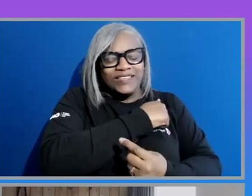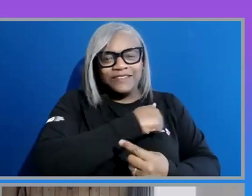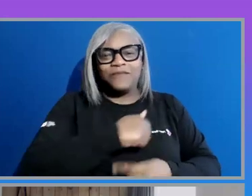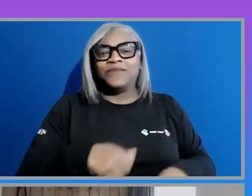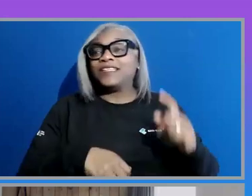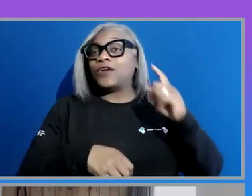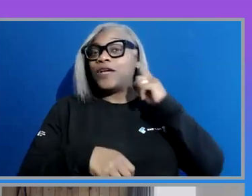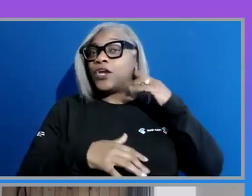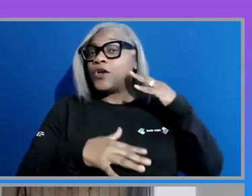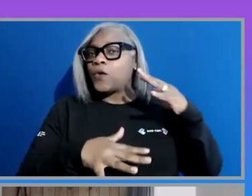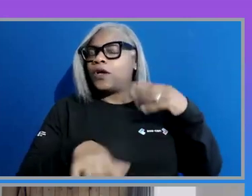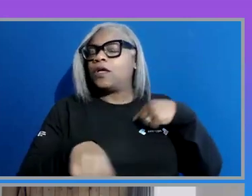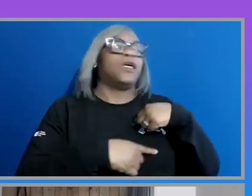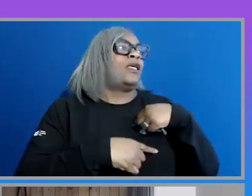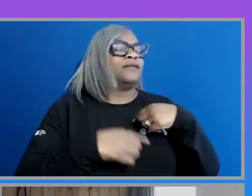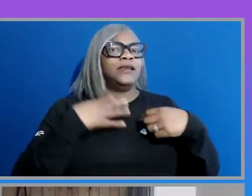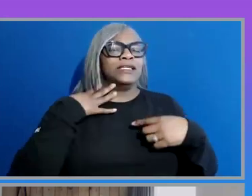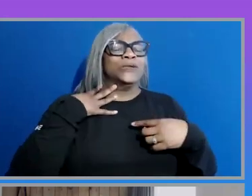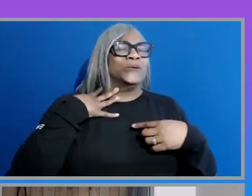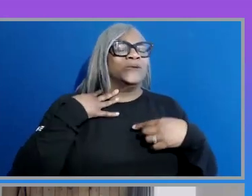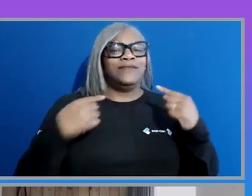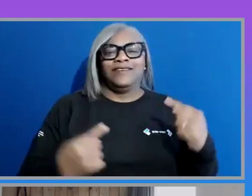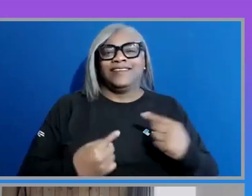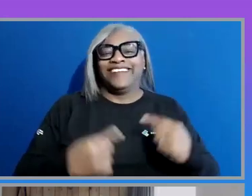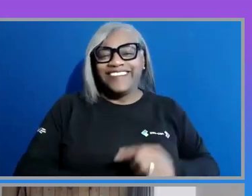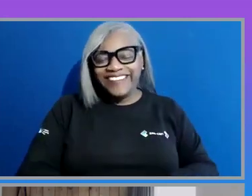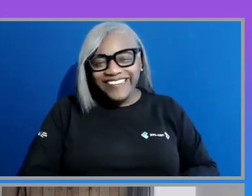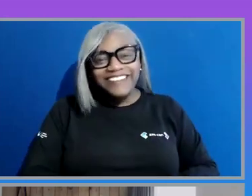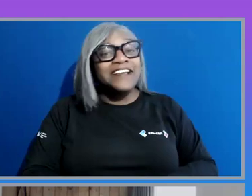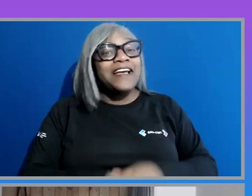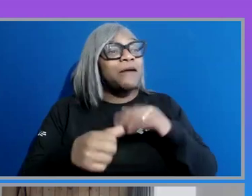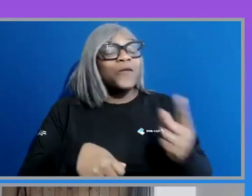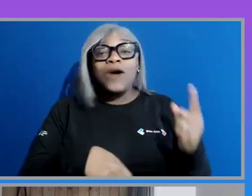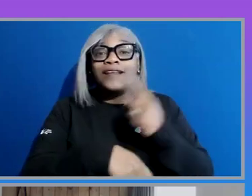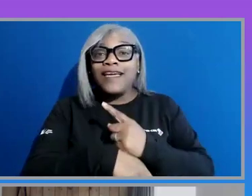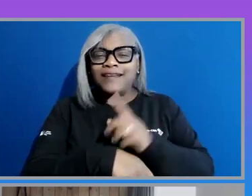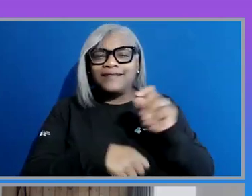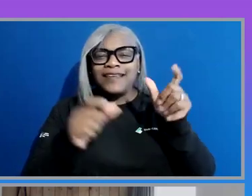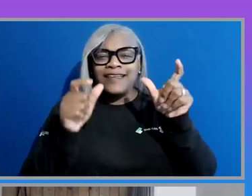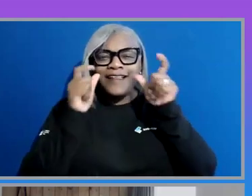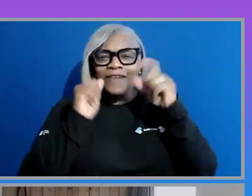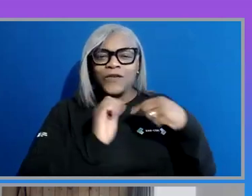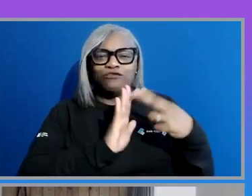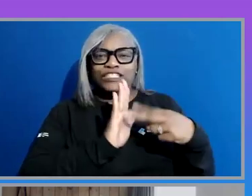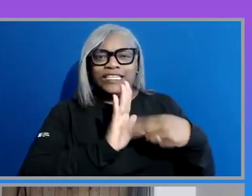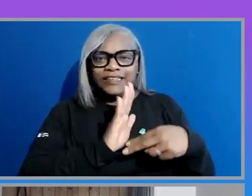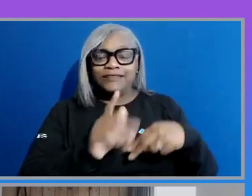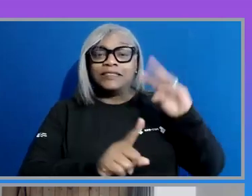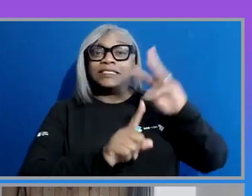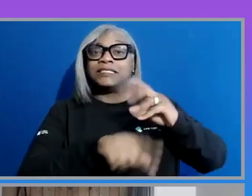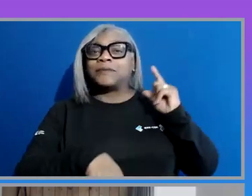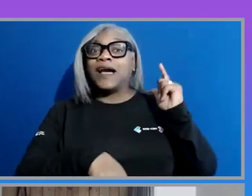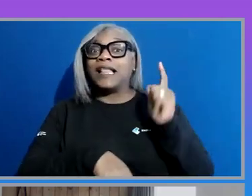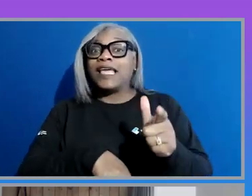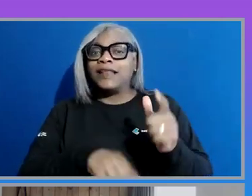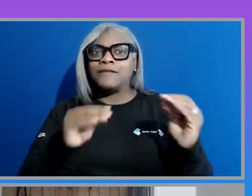You have a sore neck and that's just your life now. And then one day I needed reading glasses, and 6 months later I needed stronger reading